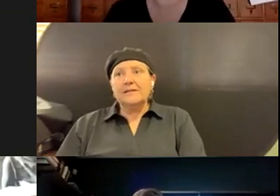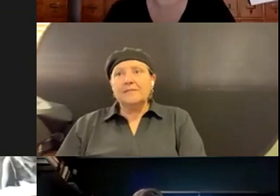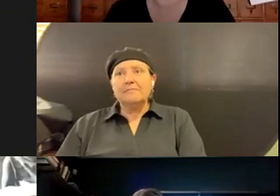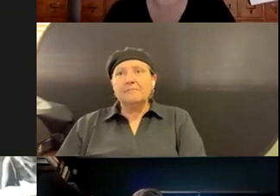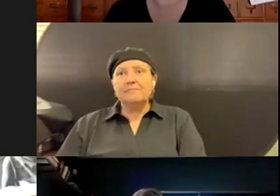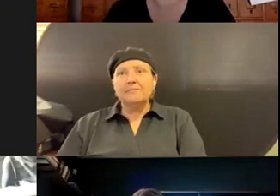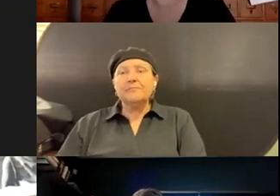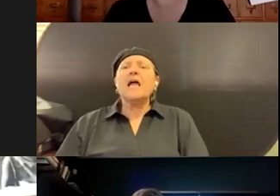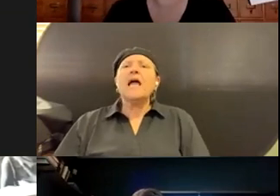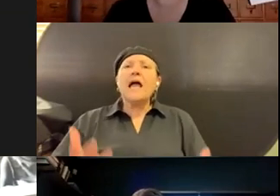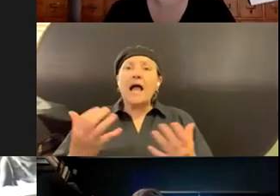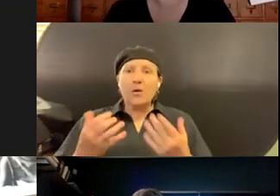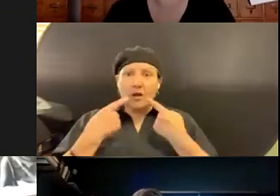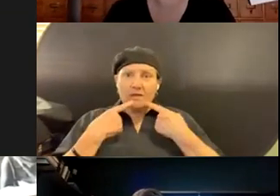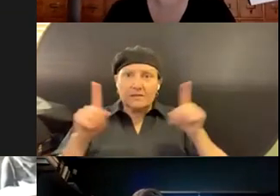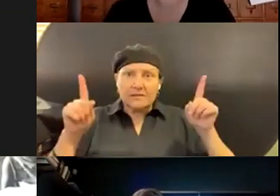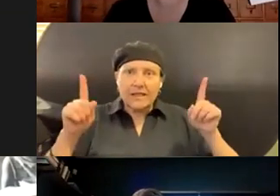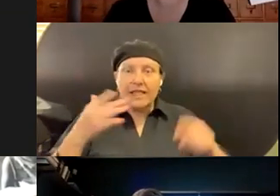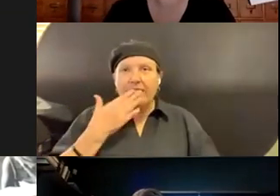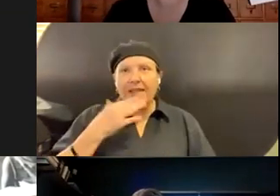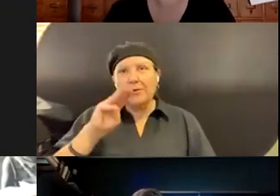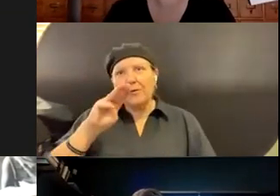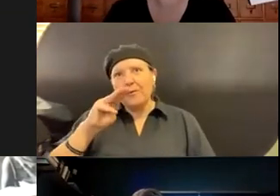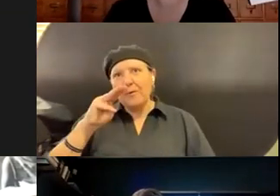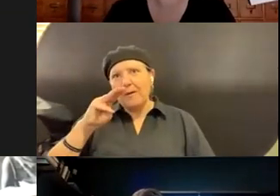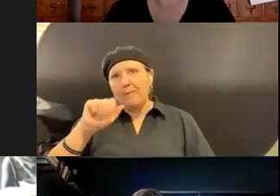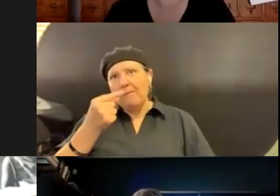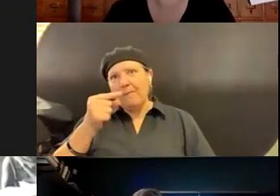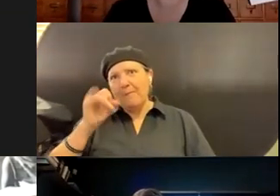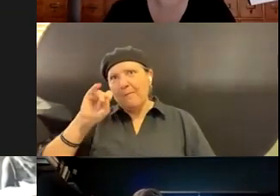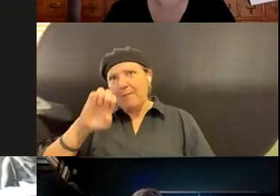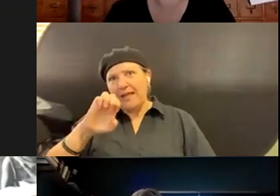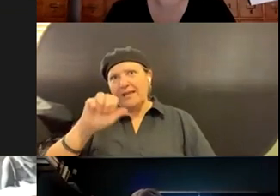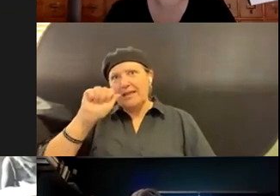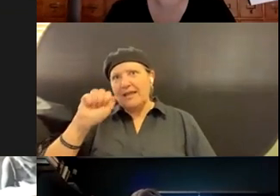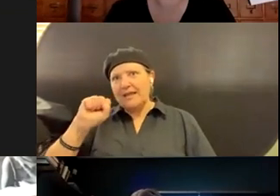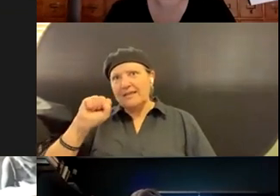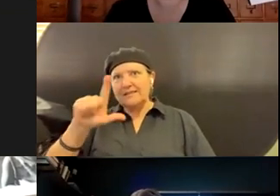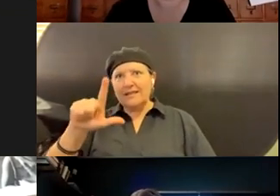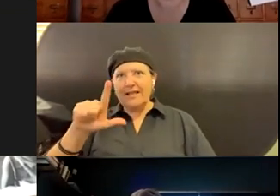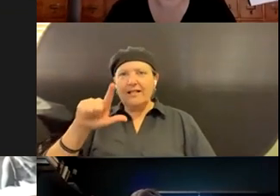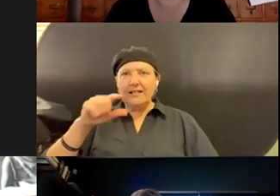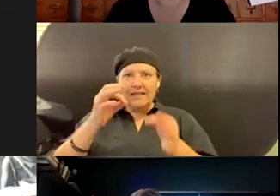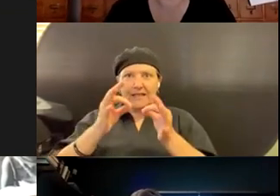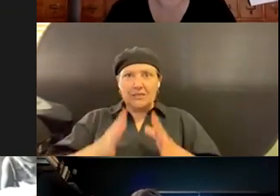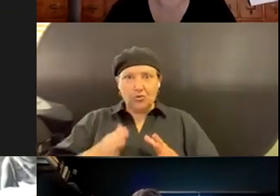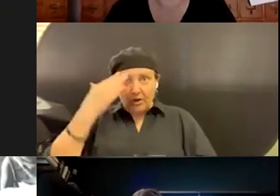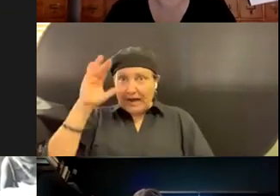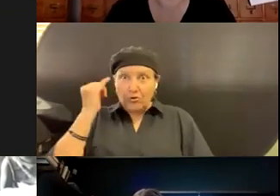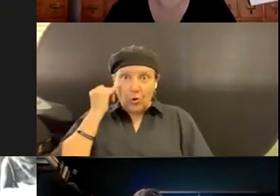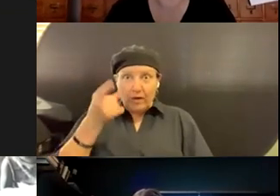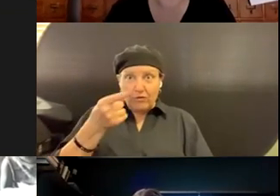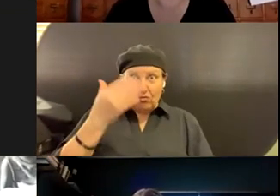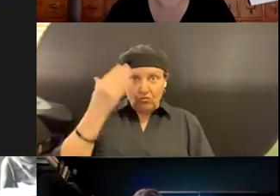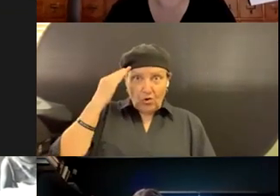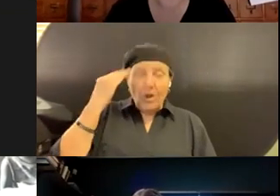I want to say thank you to Maggie, the ASL interpreter. I don't know if you guys know this, but we actually have a student